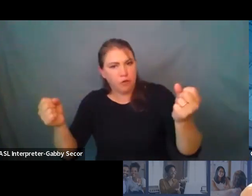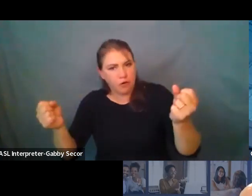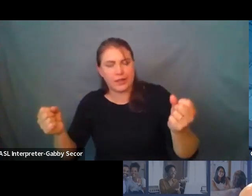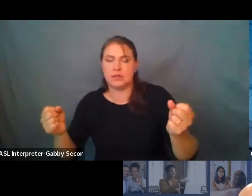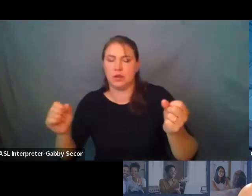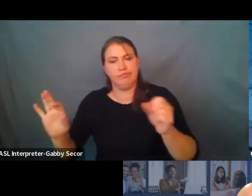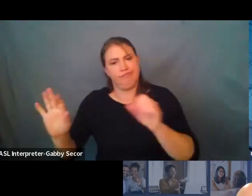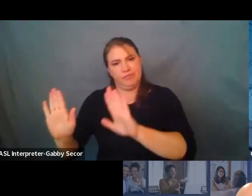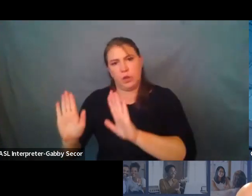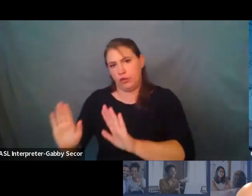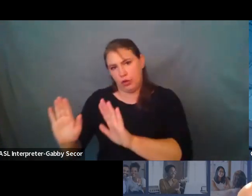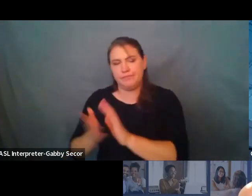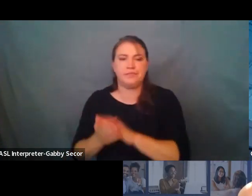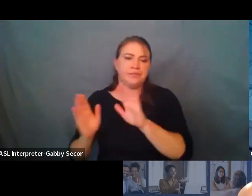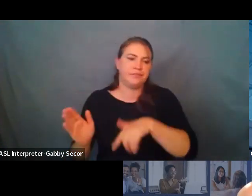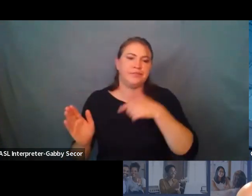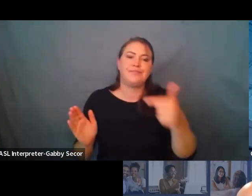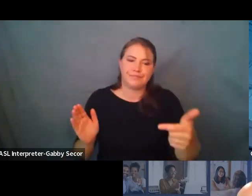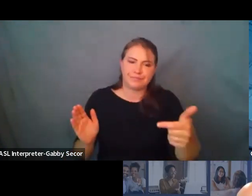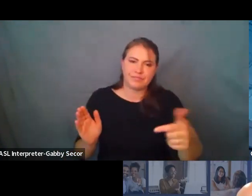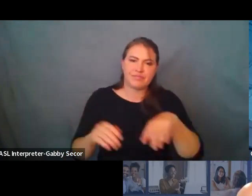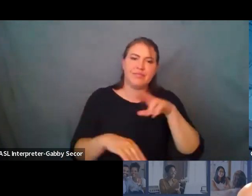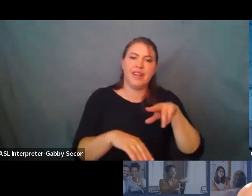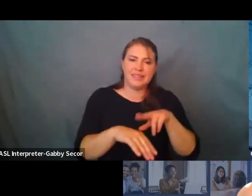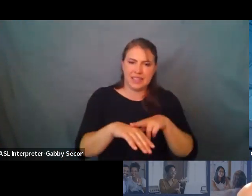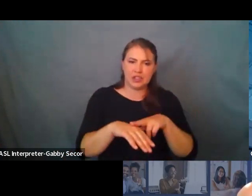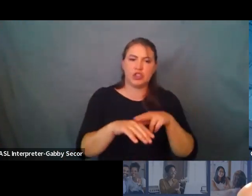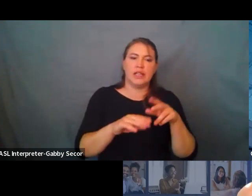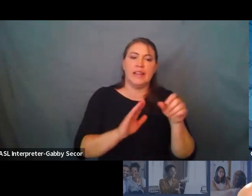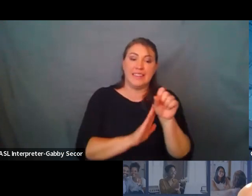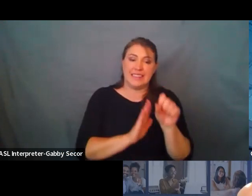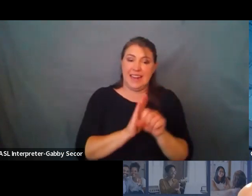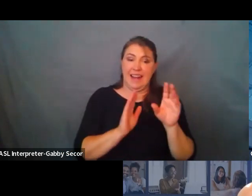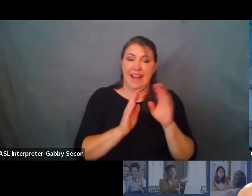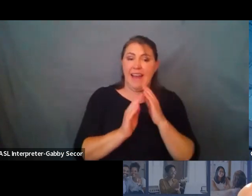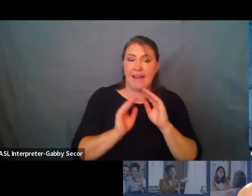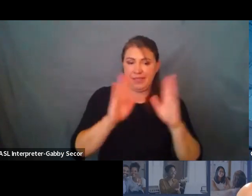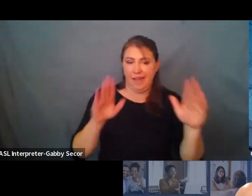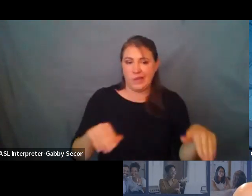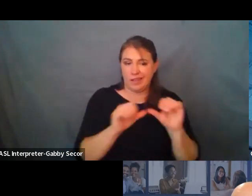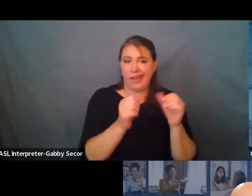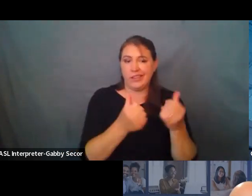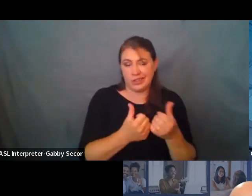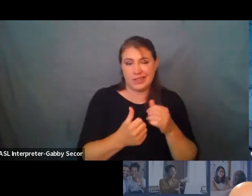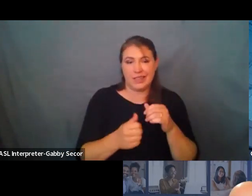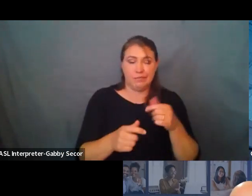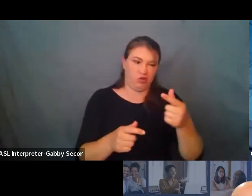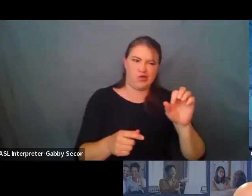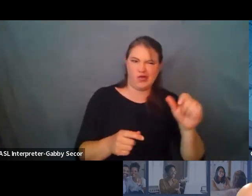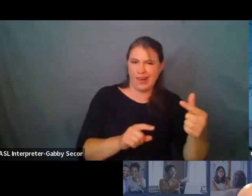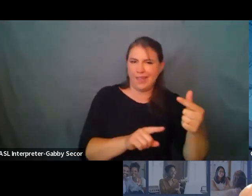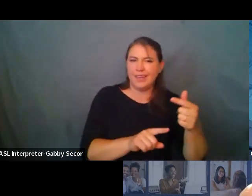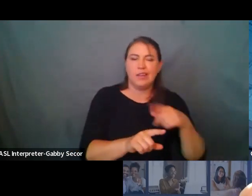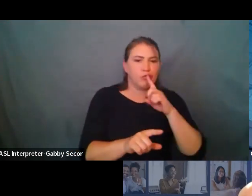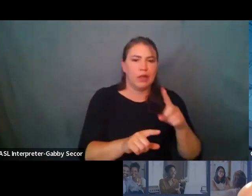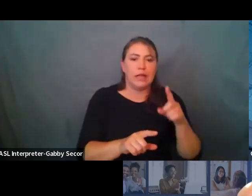state housing finance agencies are a critical partner to the Office of Housing Counseling. I think perhaps you've been most visible with some of